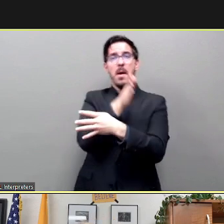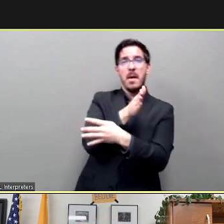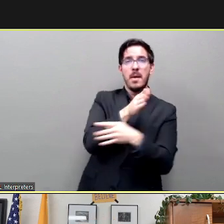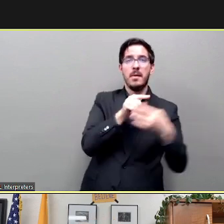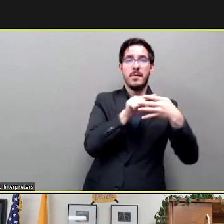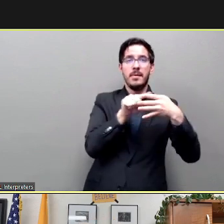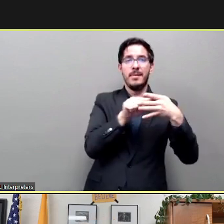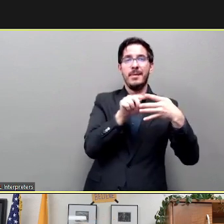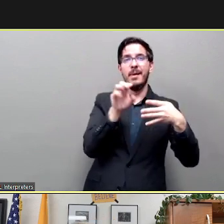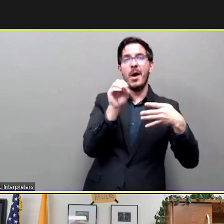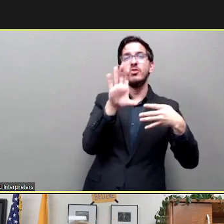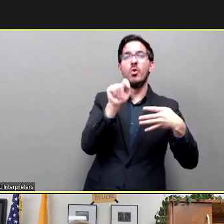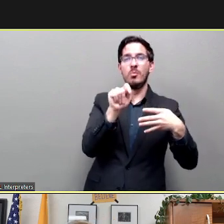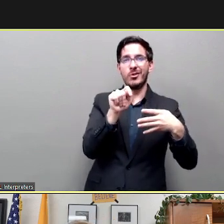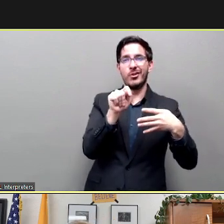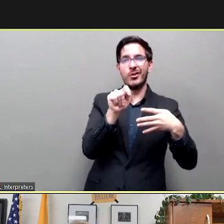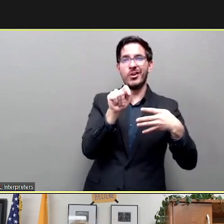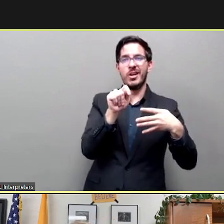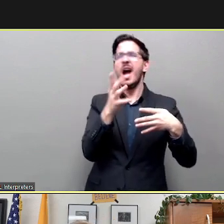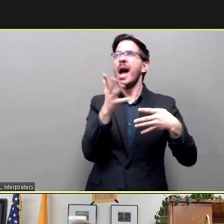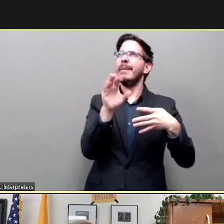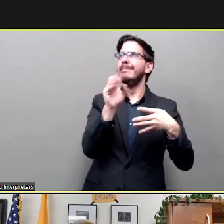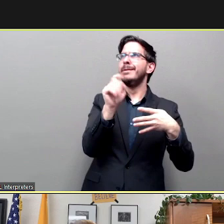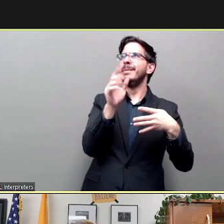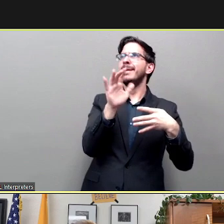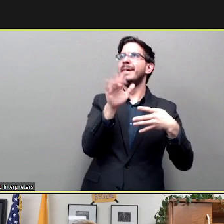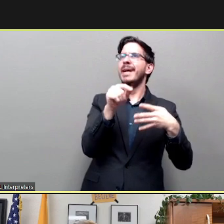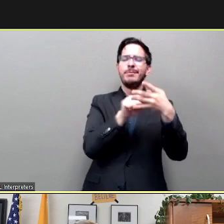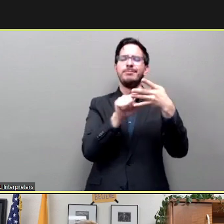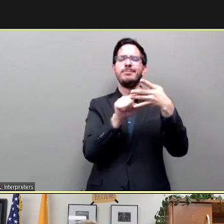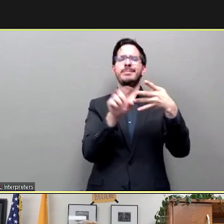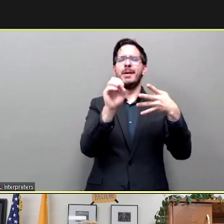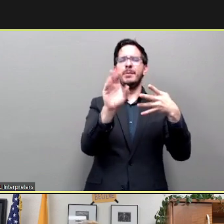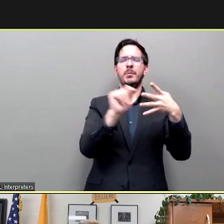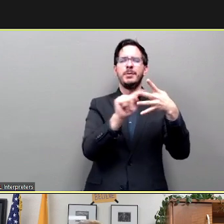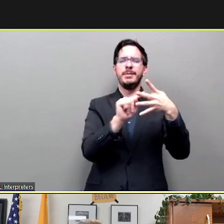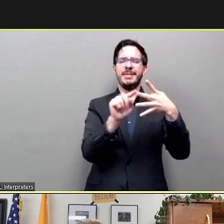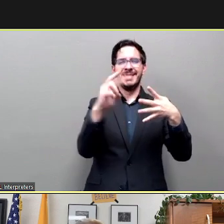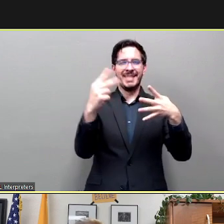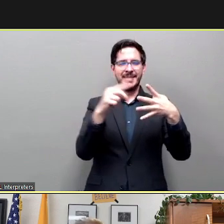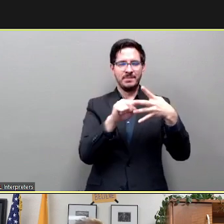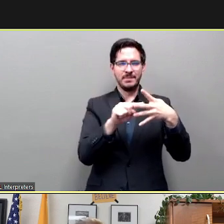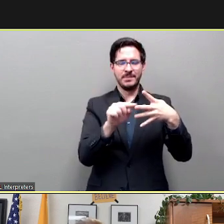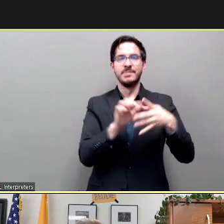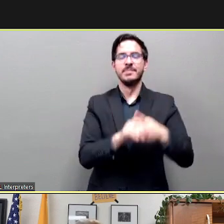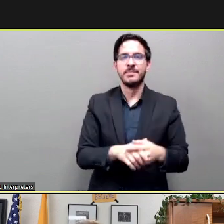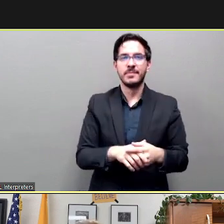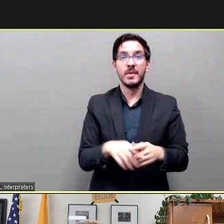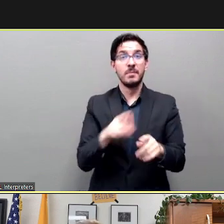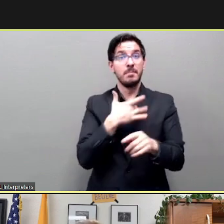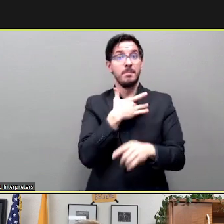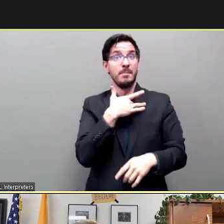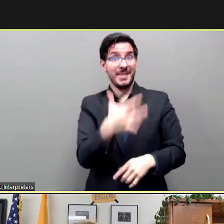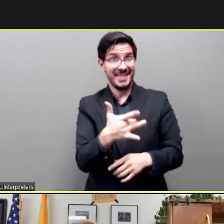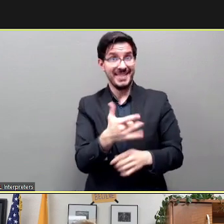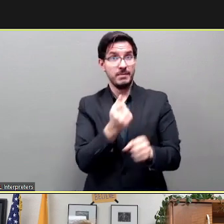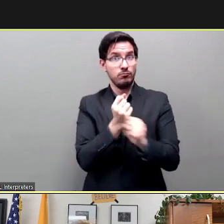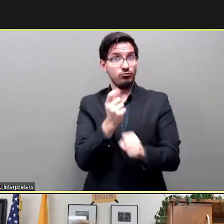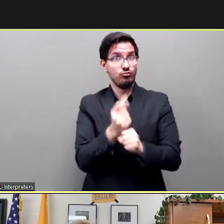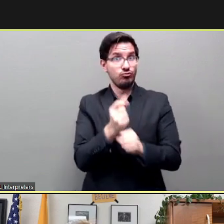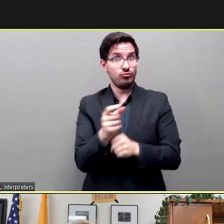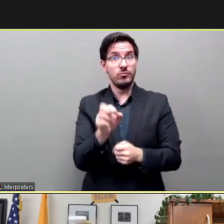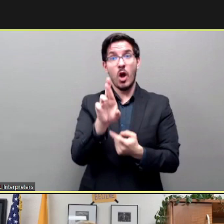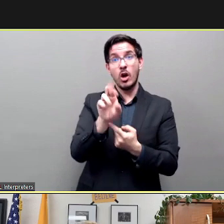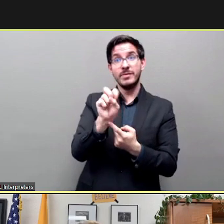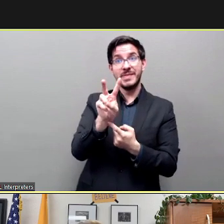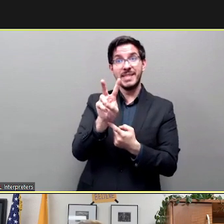October, or second week in October. You can see that in typical years, those RSV cases start to